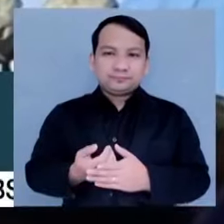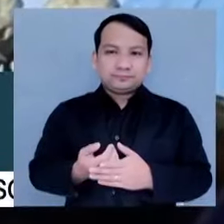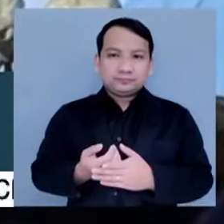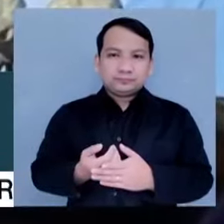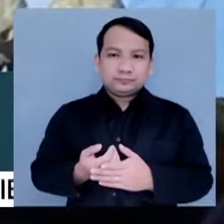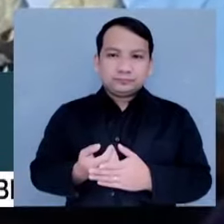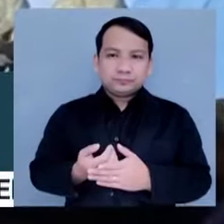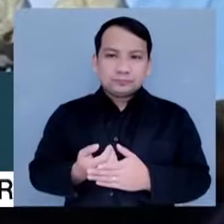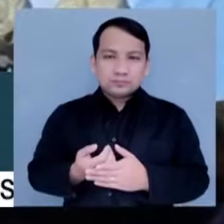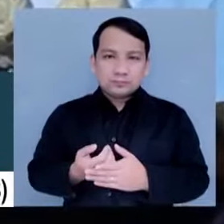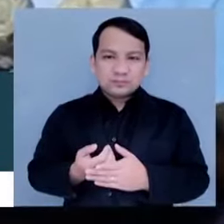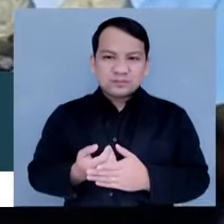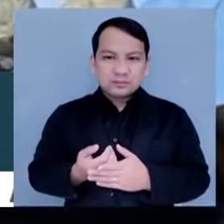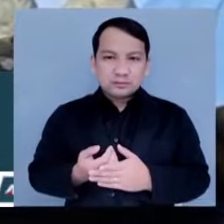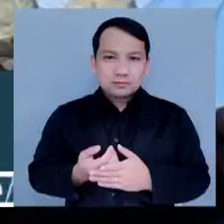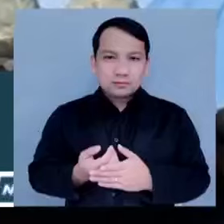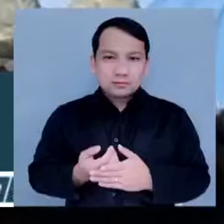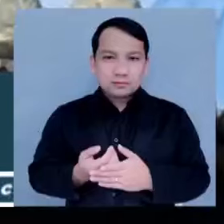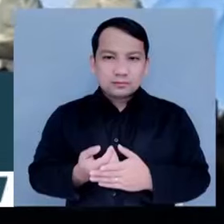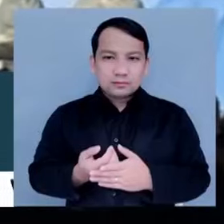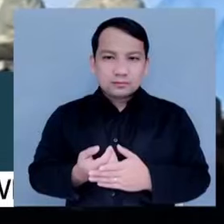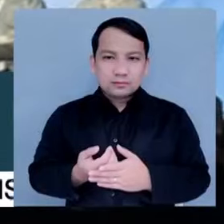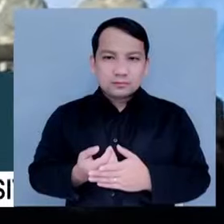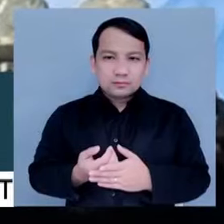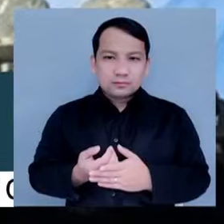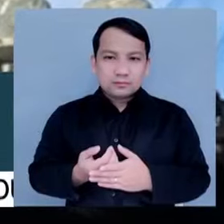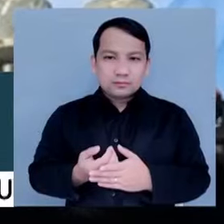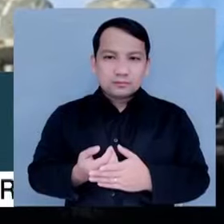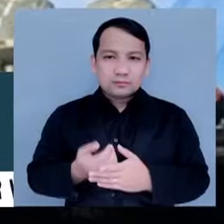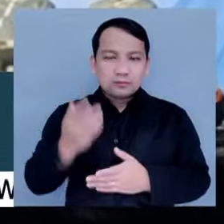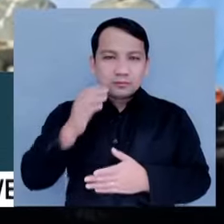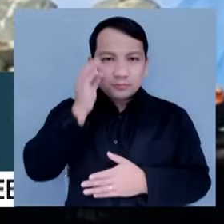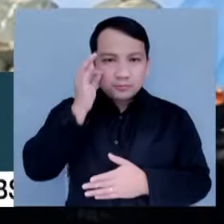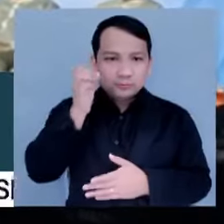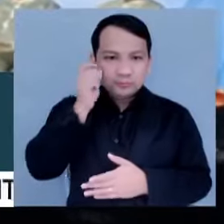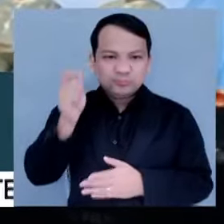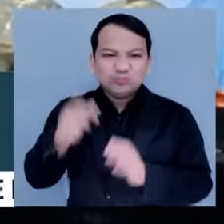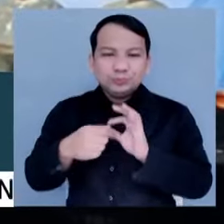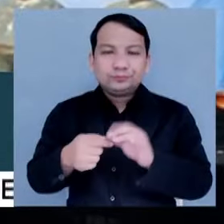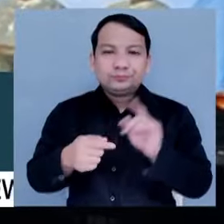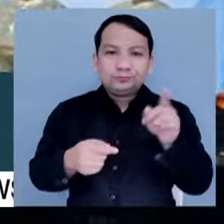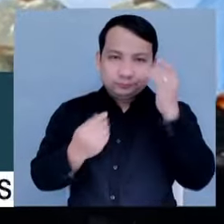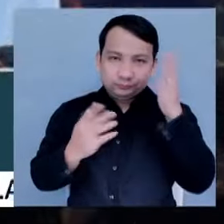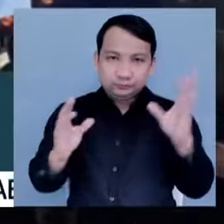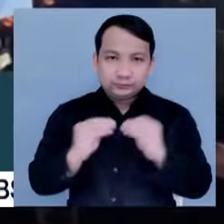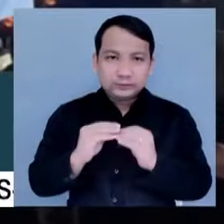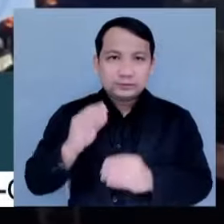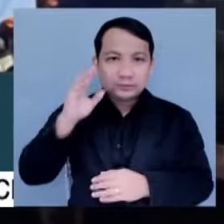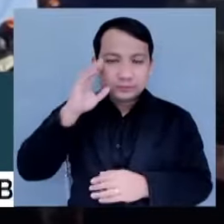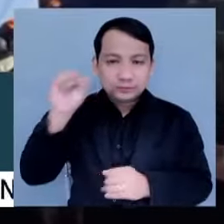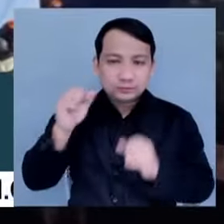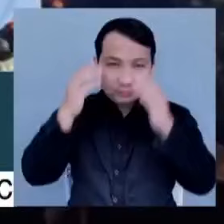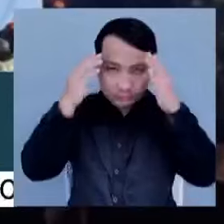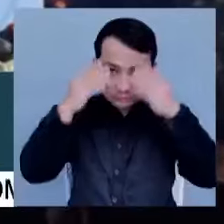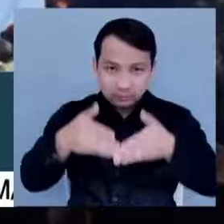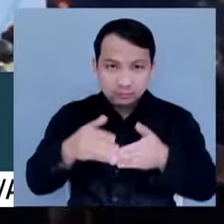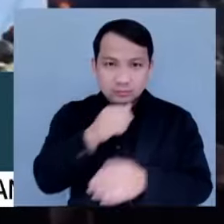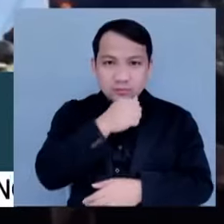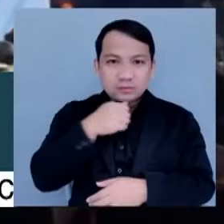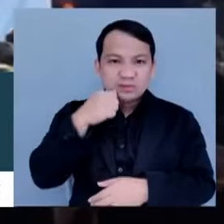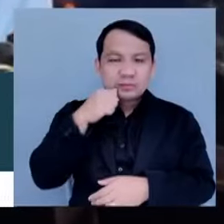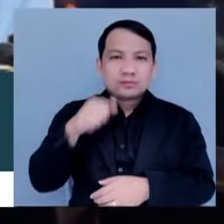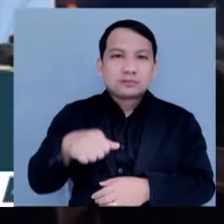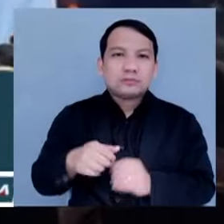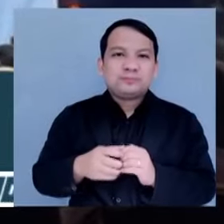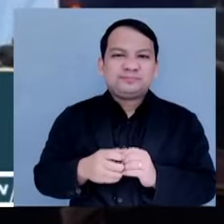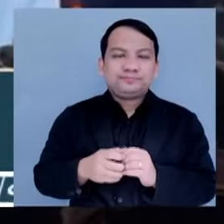of today's post-Sona discussions. Secretary Francisco T. Laurel Jr. lauded the President Marcos's focus on agriculture that he made it